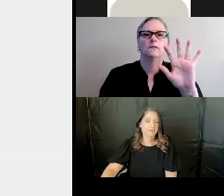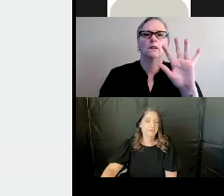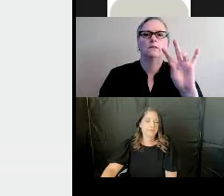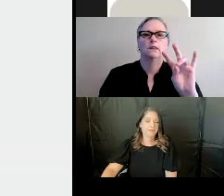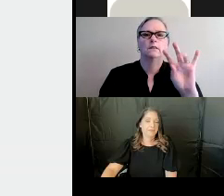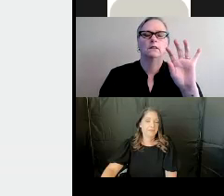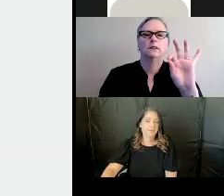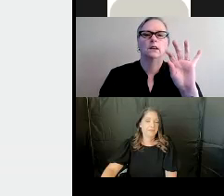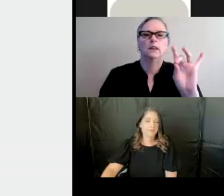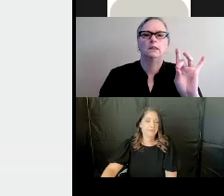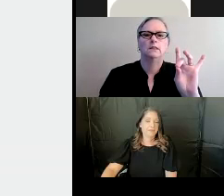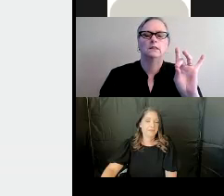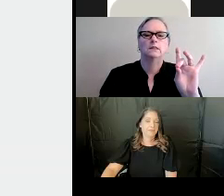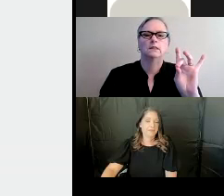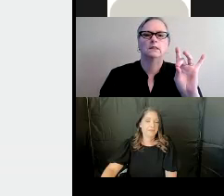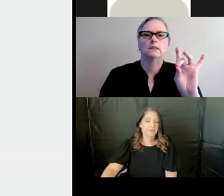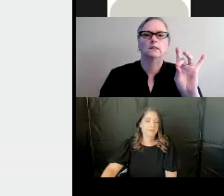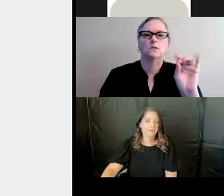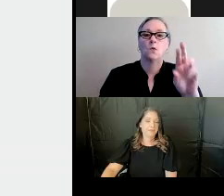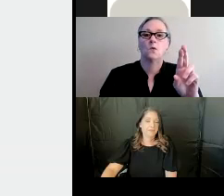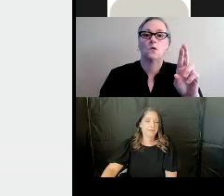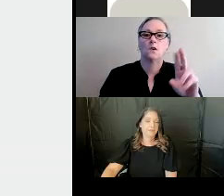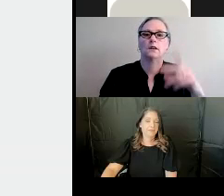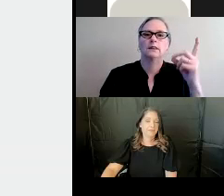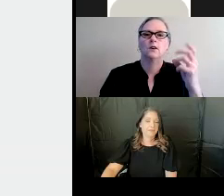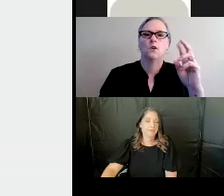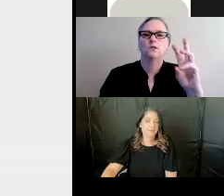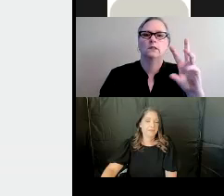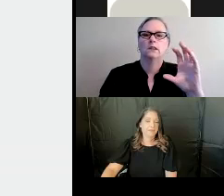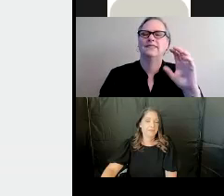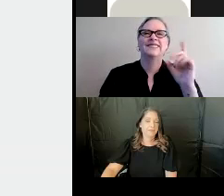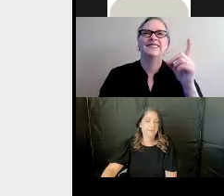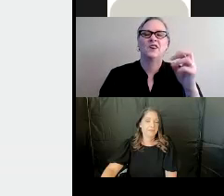1-800-719-5798. Our DRC website is